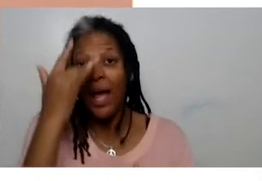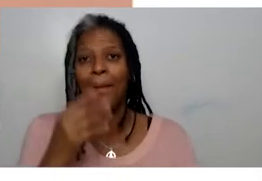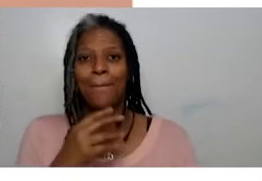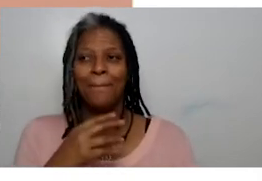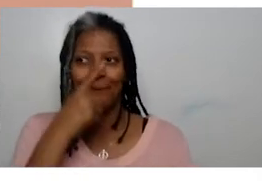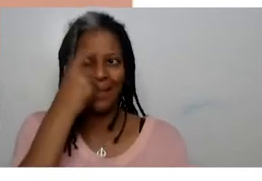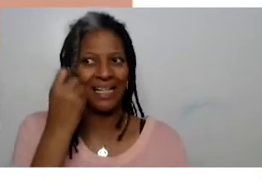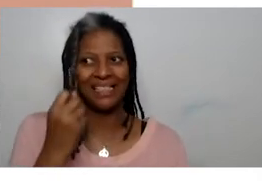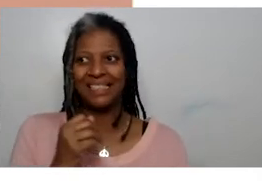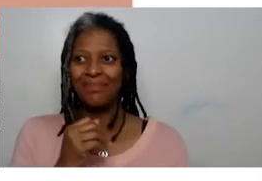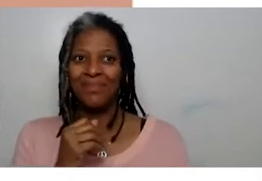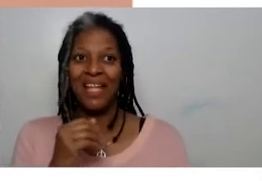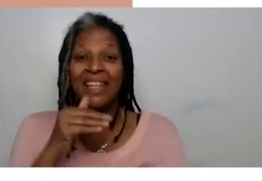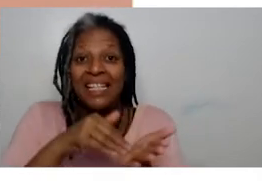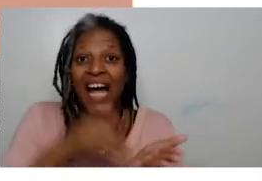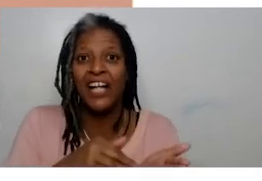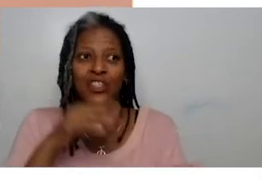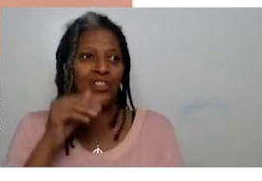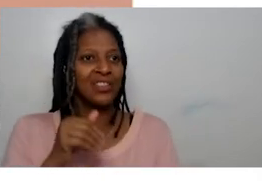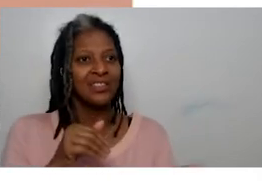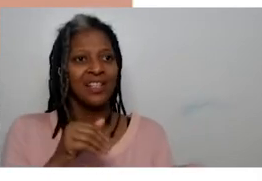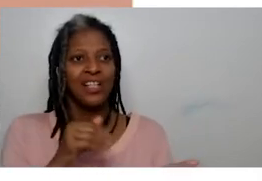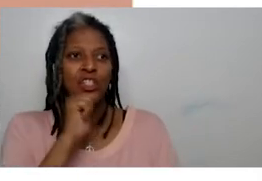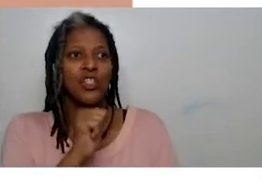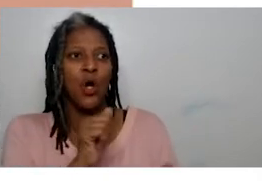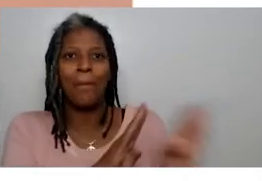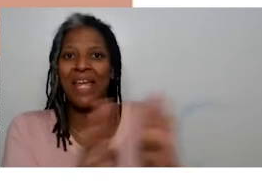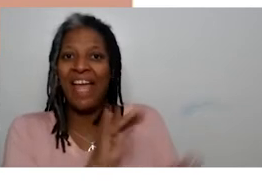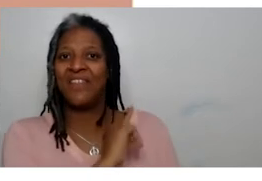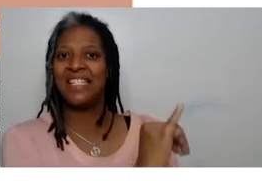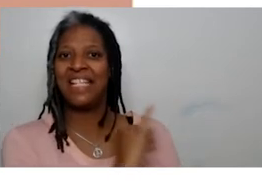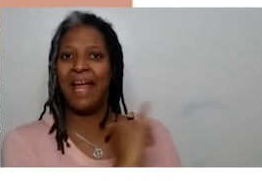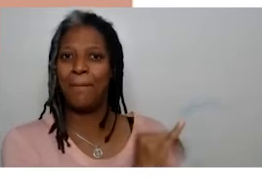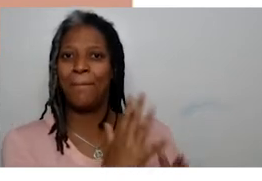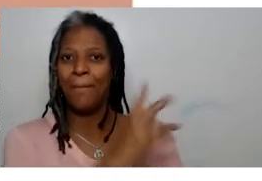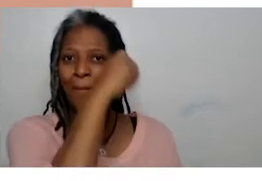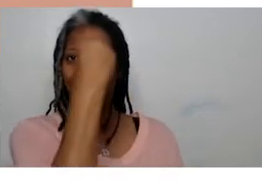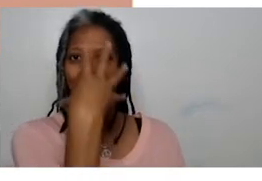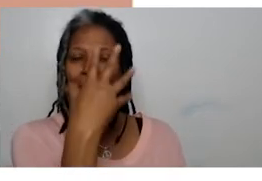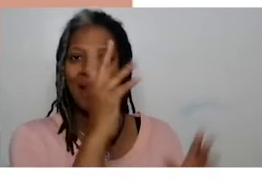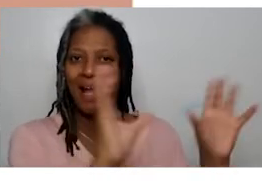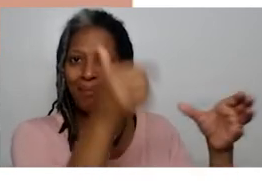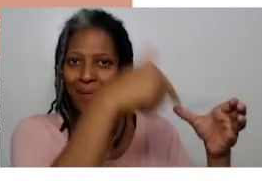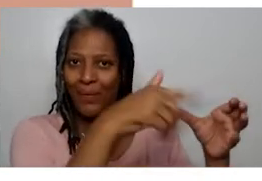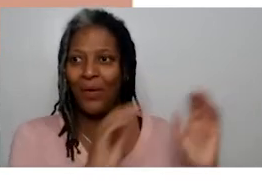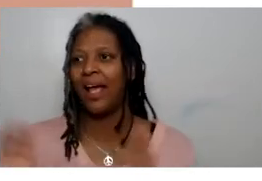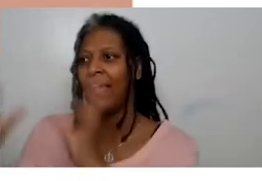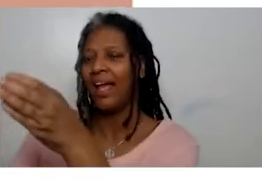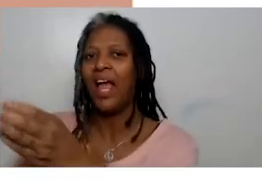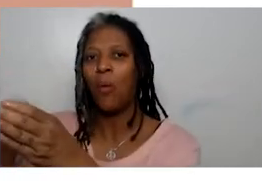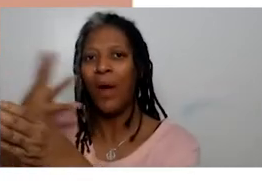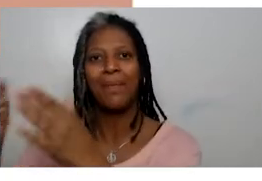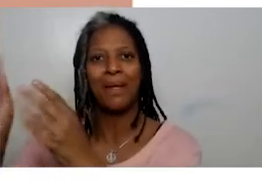I learned that in elementary school that my body was an object rather than something that actually belonged to me. Beyond sexual abuse,